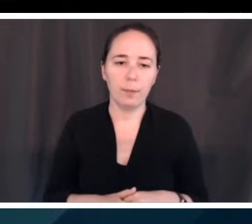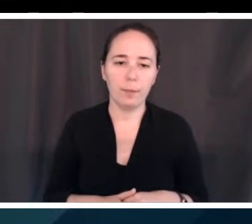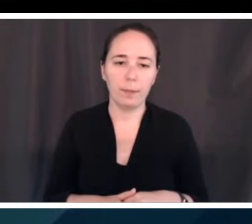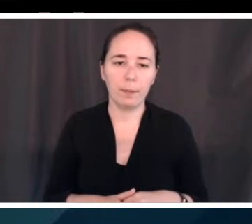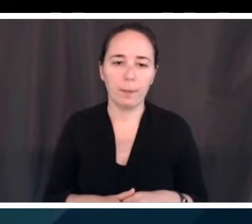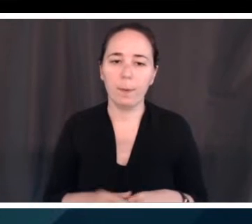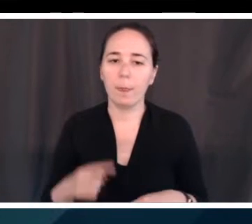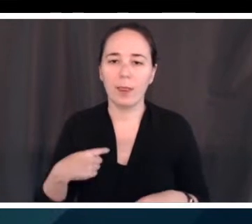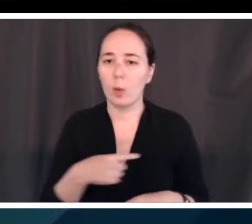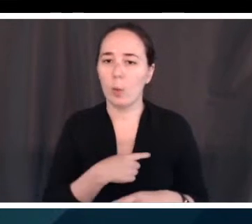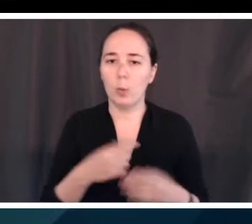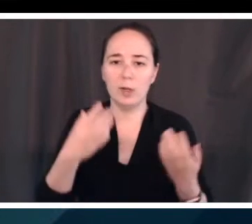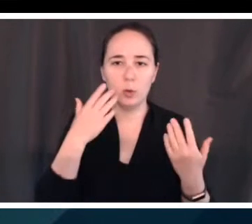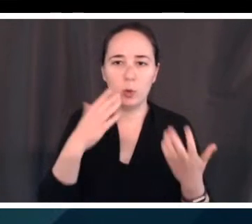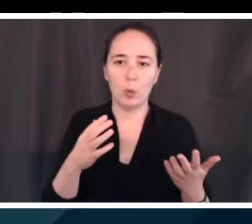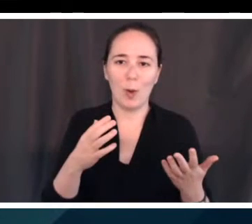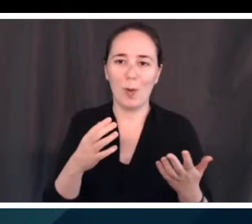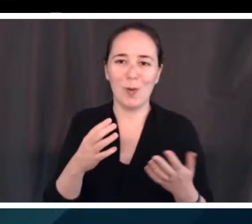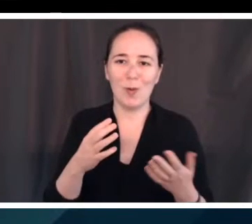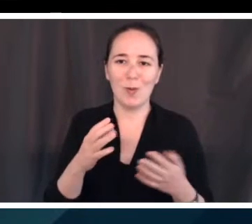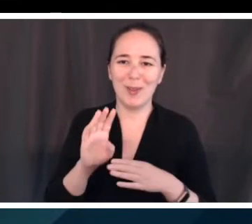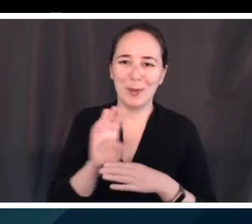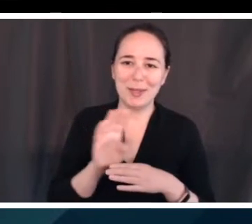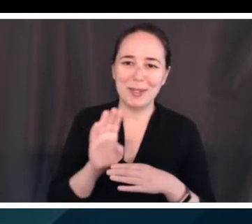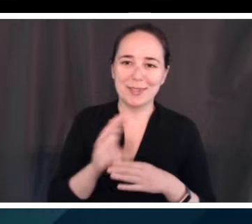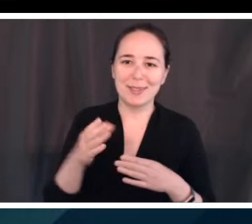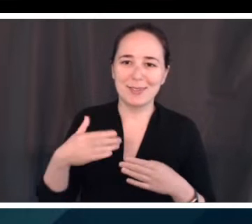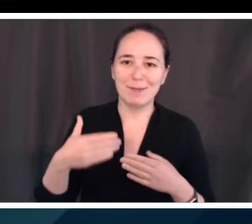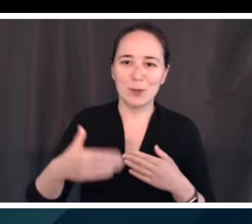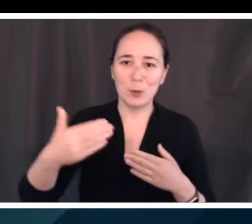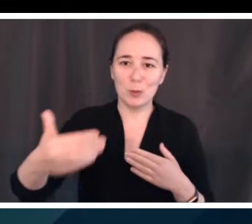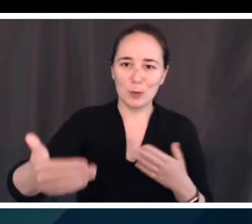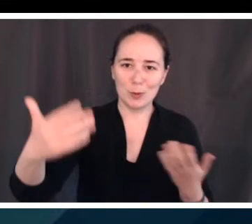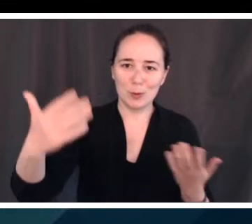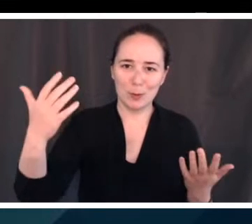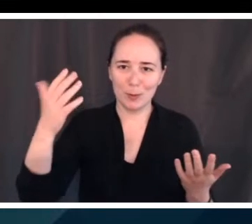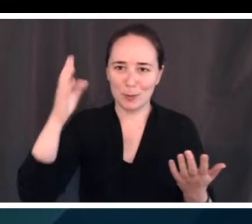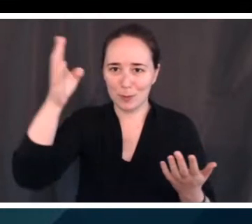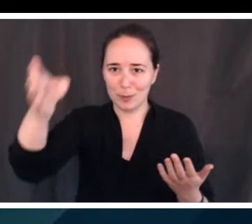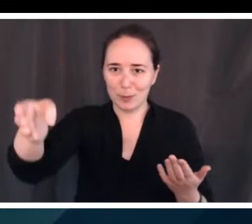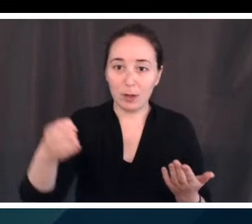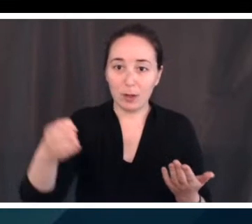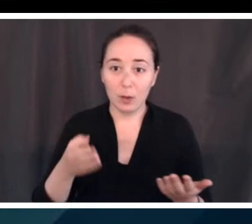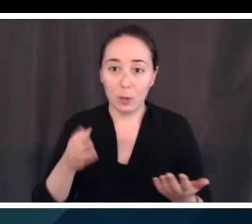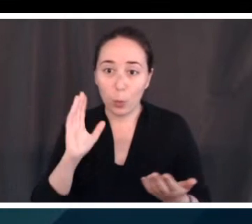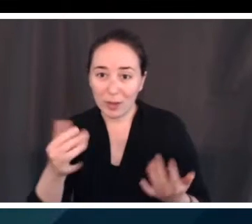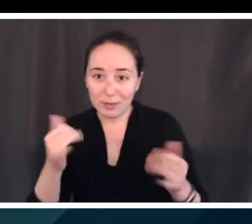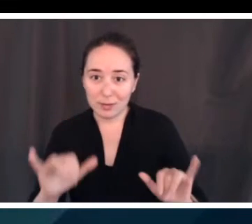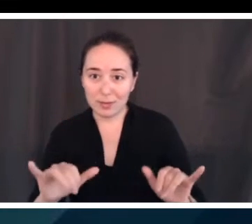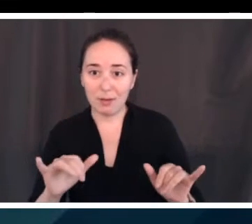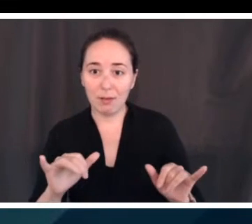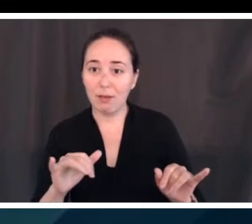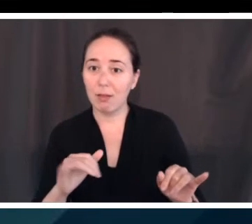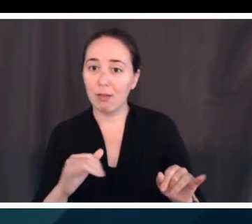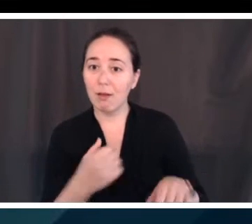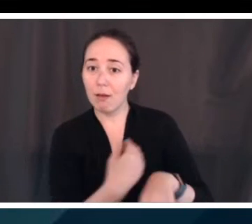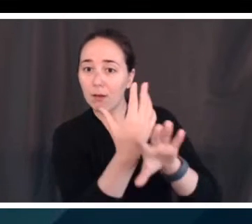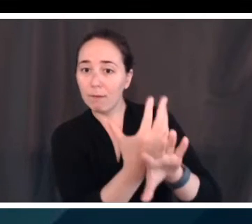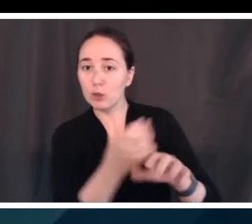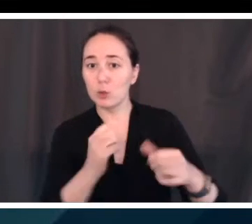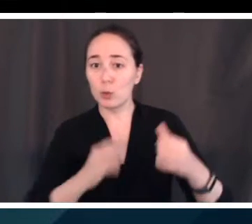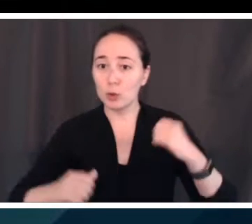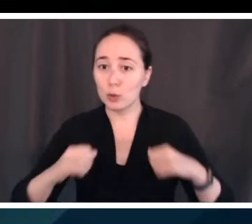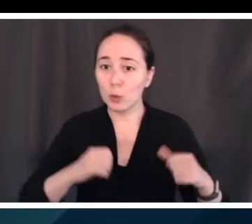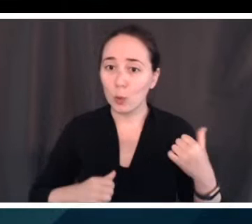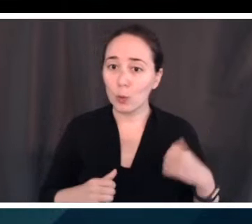of business we're going to come back to. Is remote concerts the wave of the future? Is that where we're going? Are there going